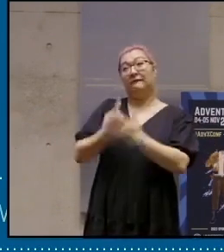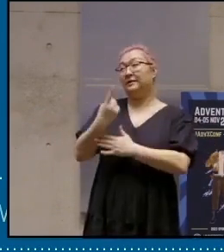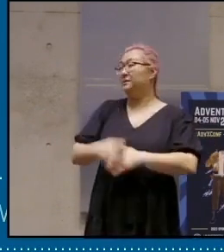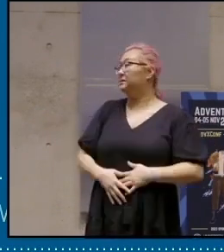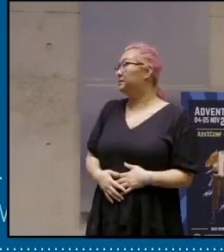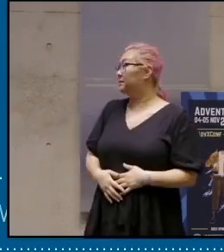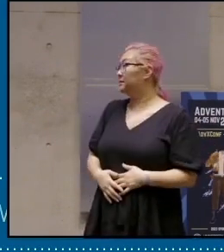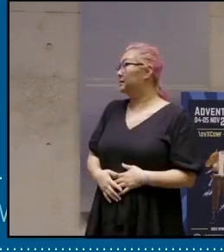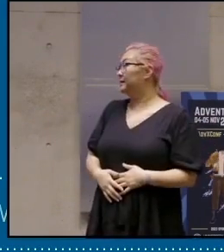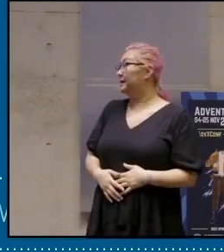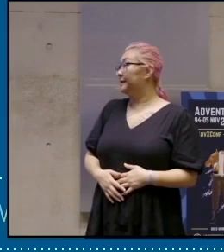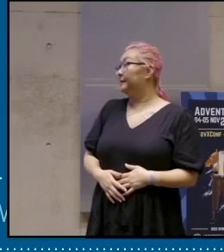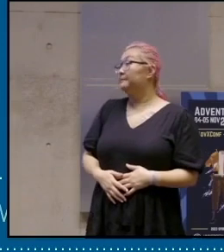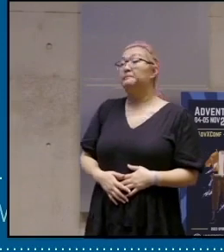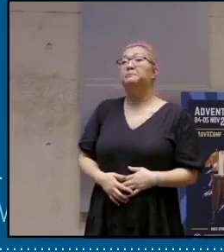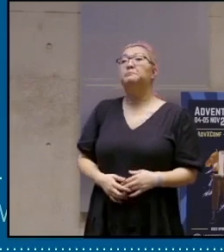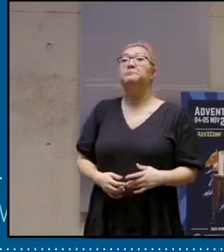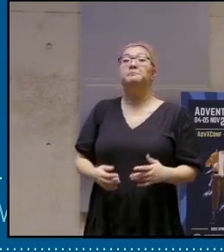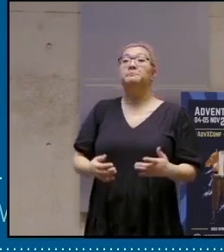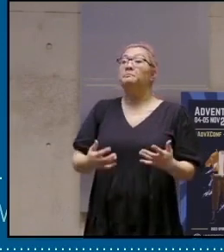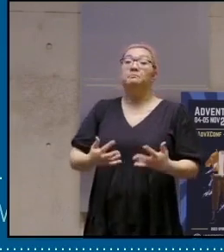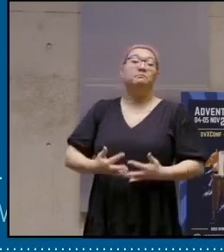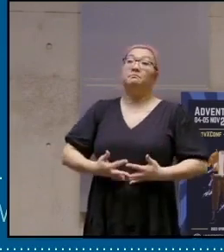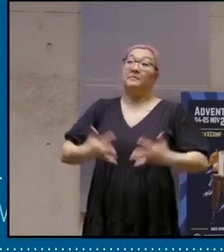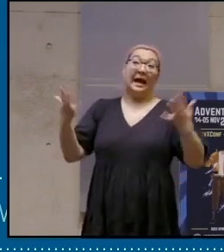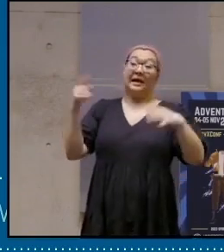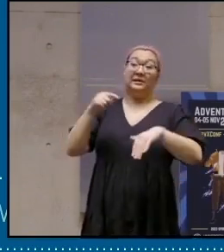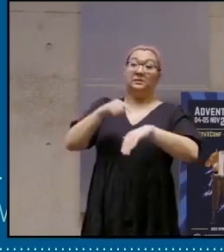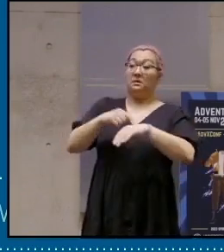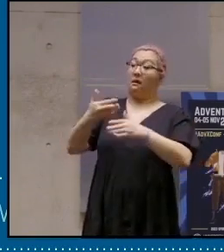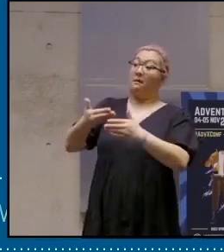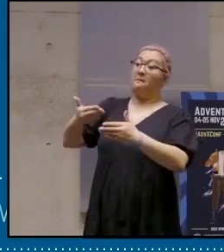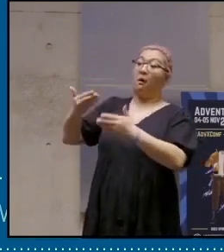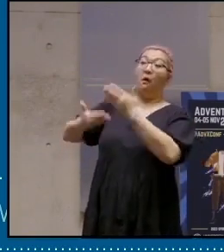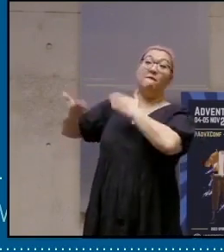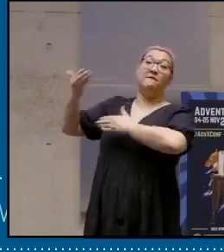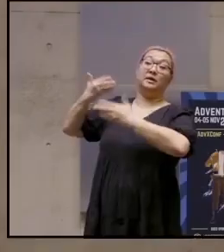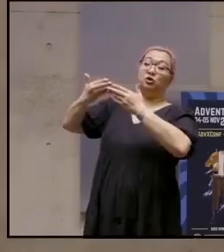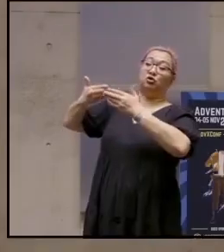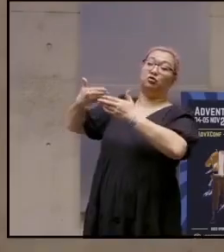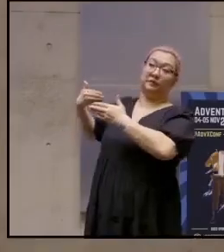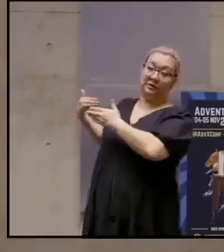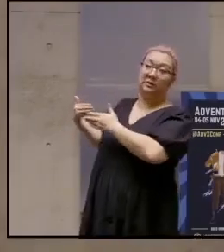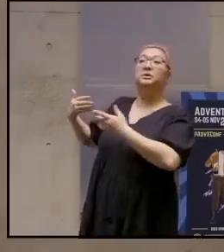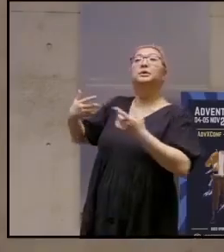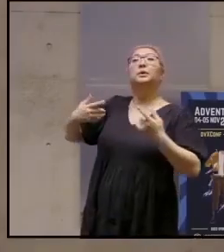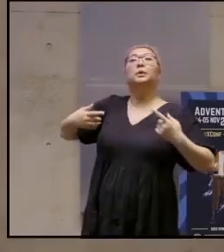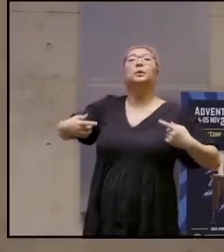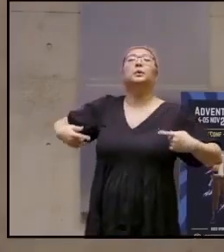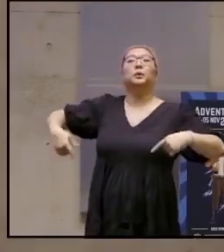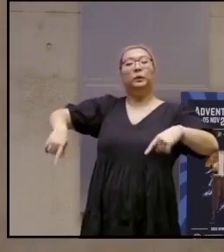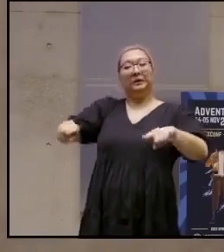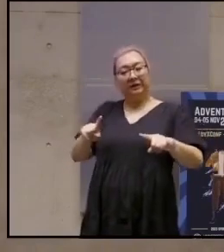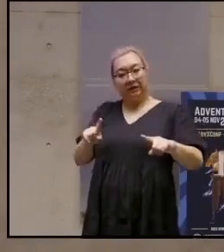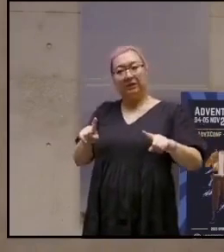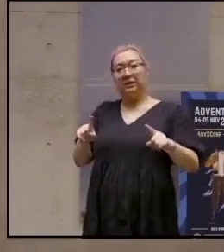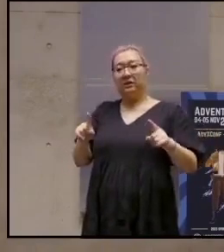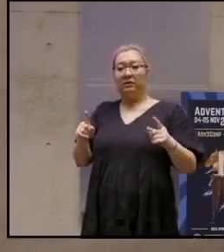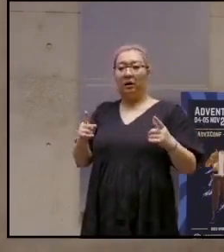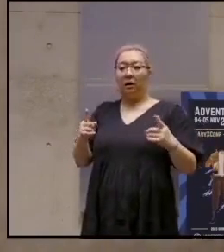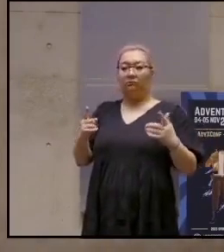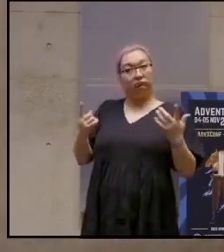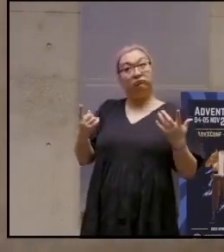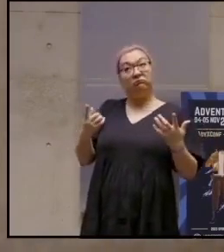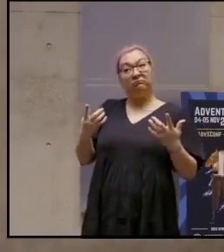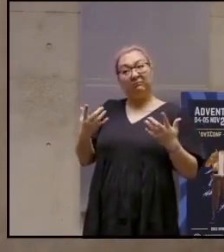Now, for any era of human history, and our current one is no exception, we tend to have a particular way of thinking about things. We